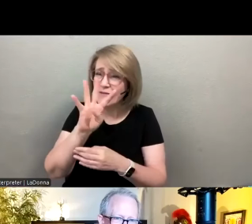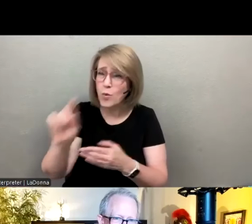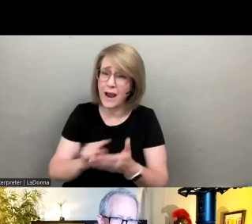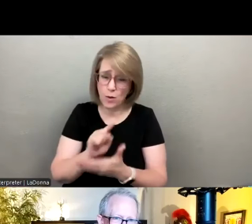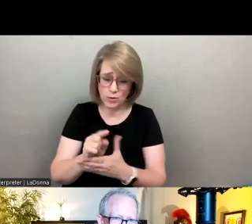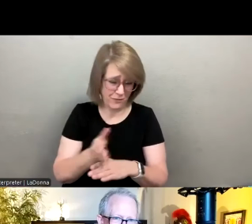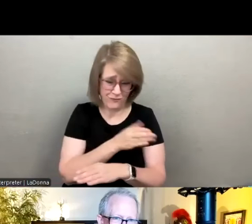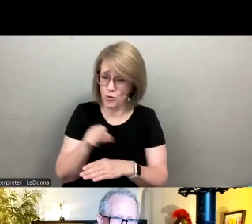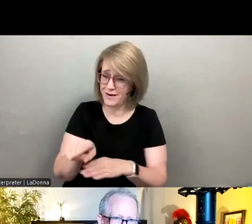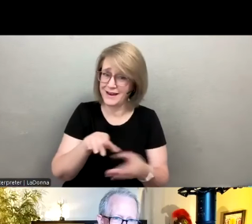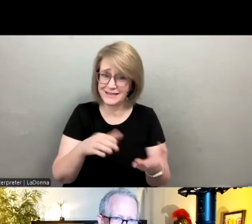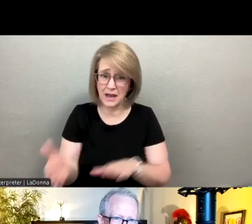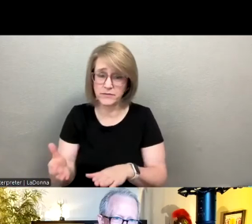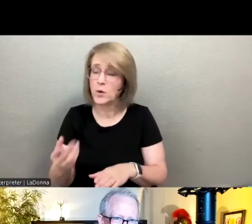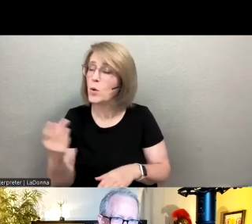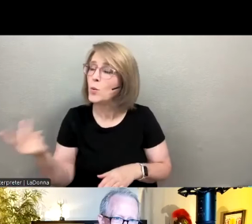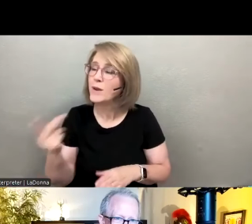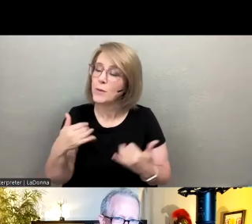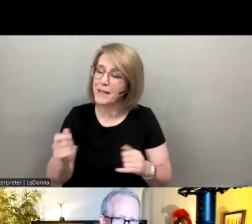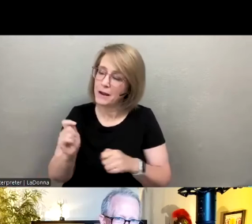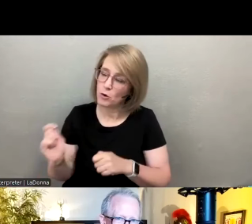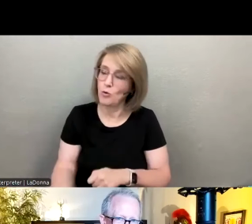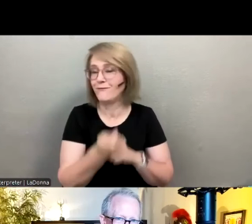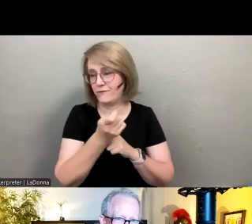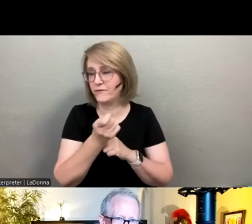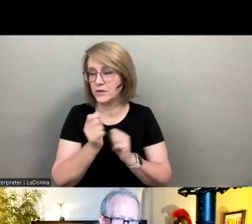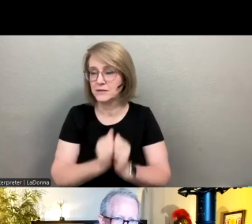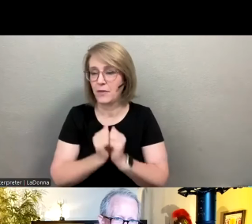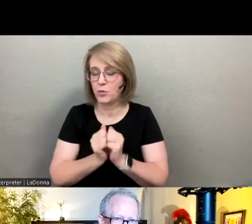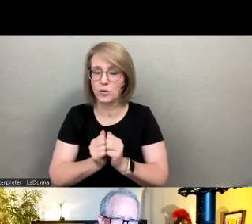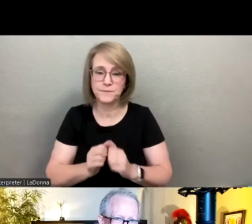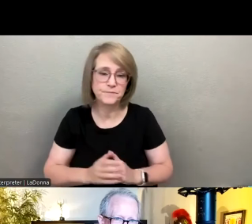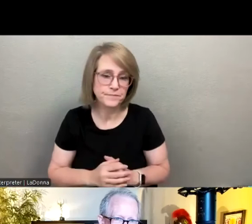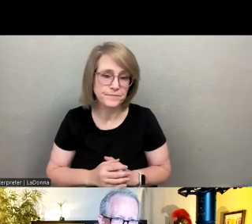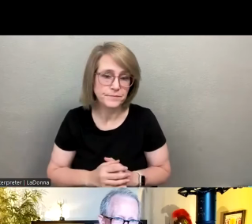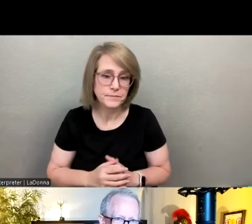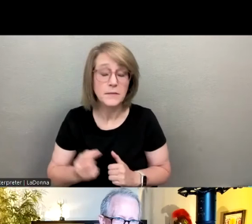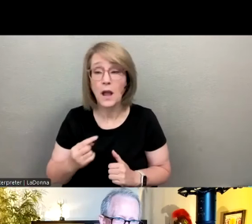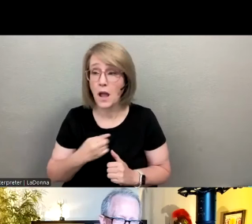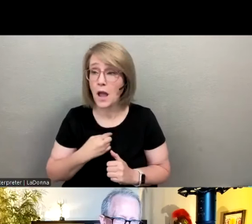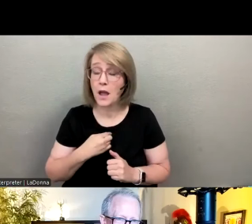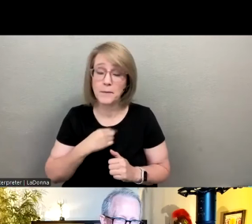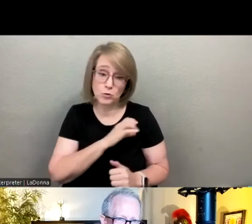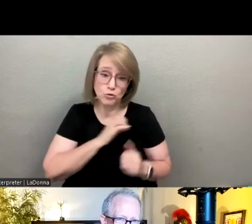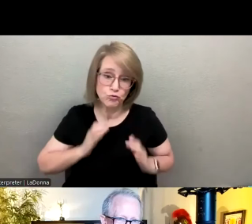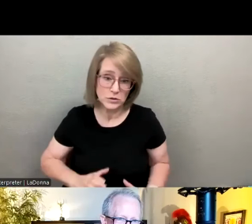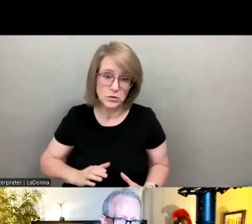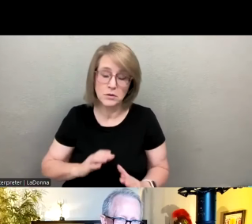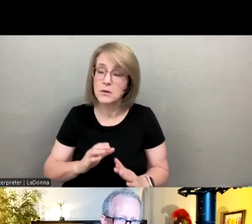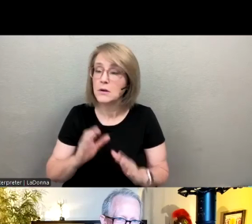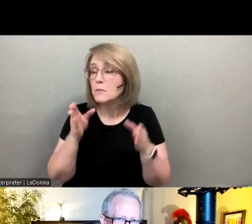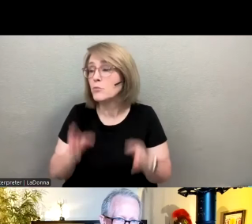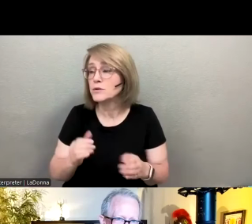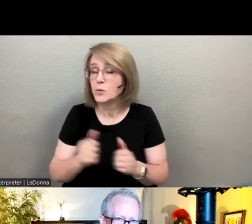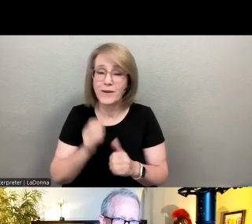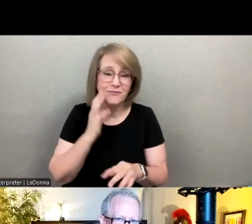was dead, we're playing golf, and I'm a person of faith. I'm a Christian. I go to church.